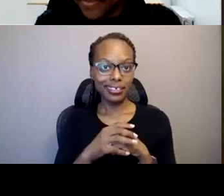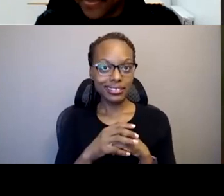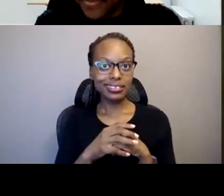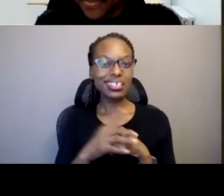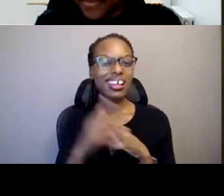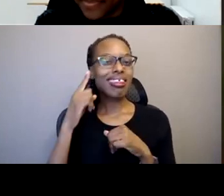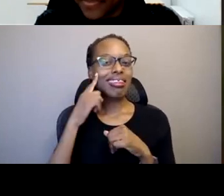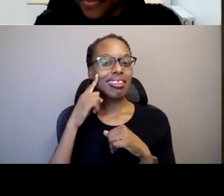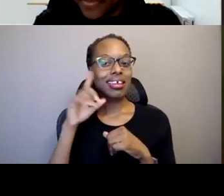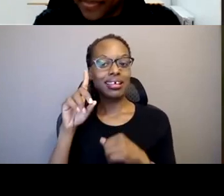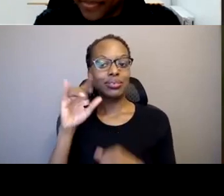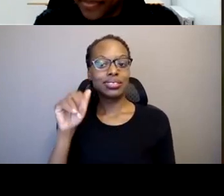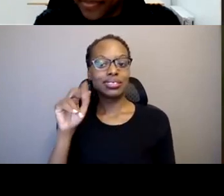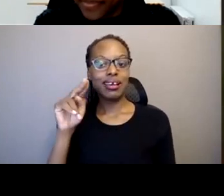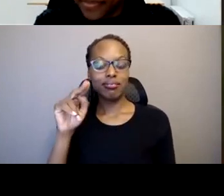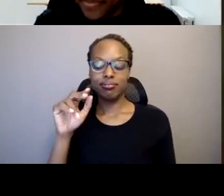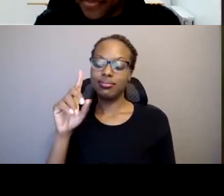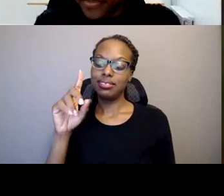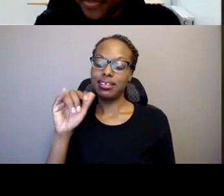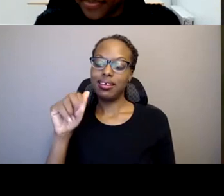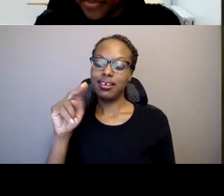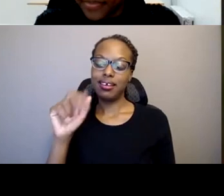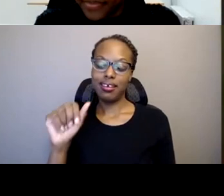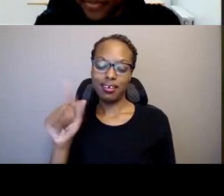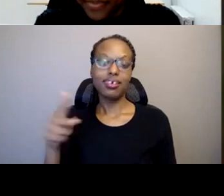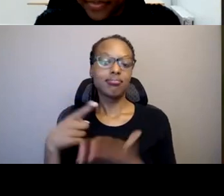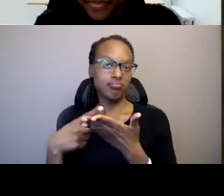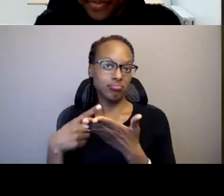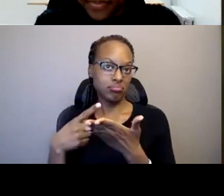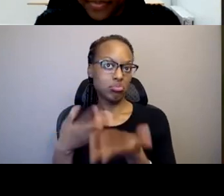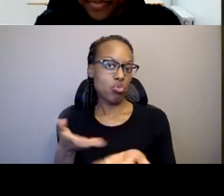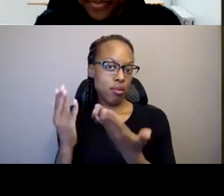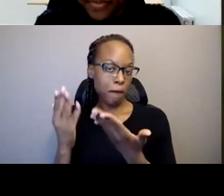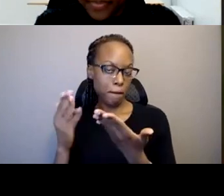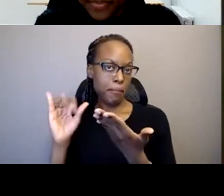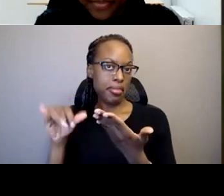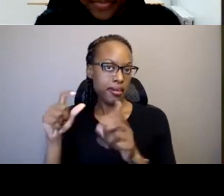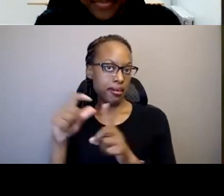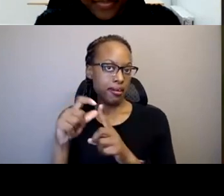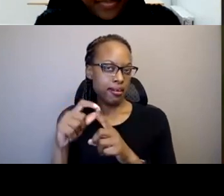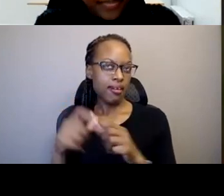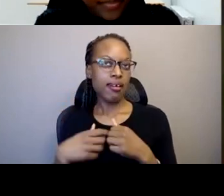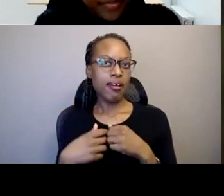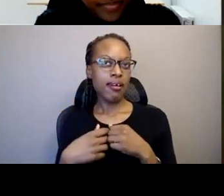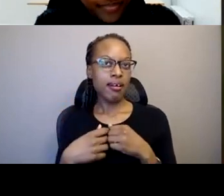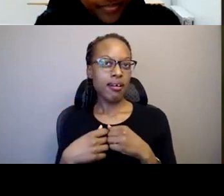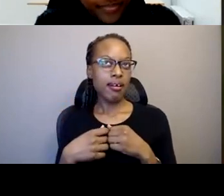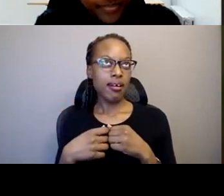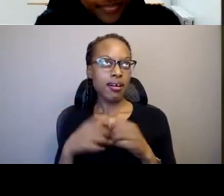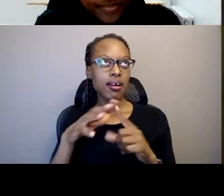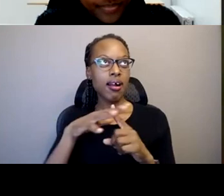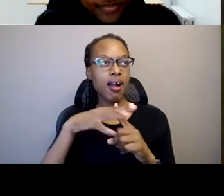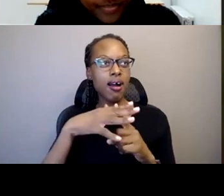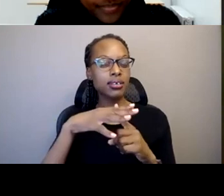I think it was something that Diana spoke about. it was in context of